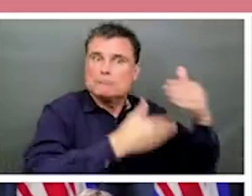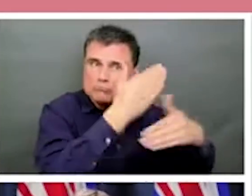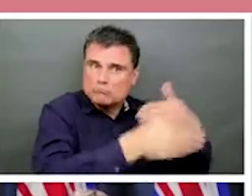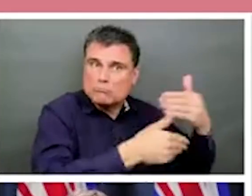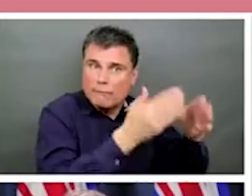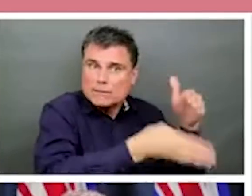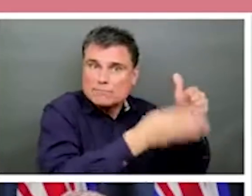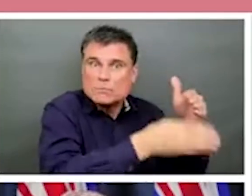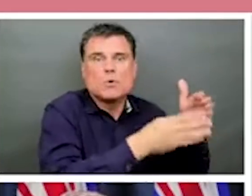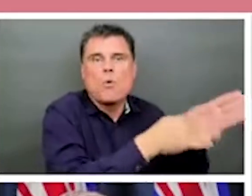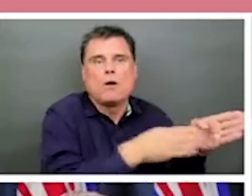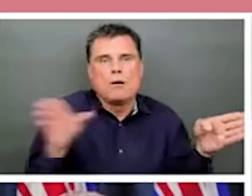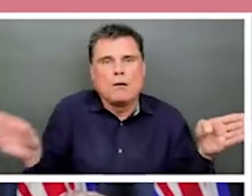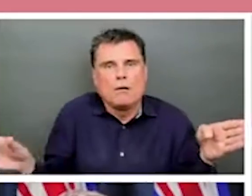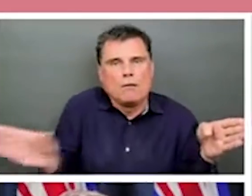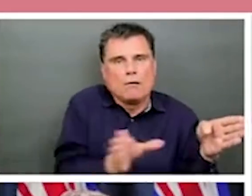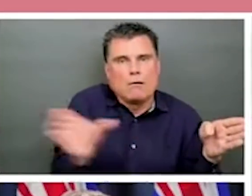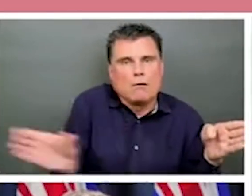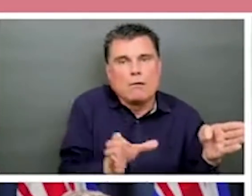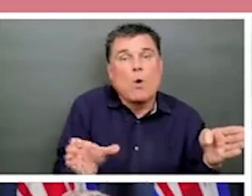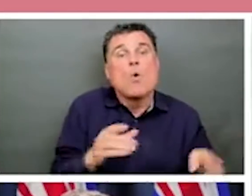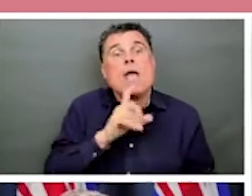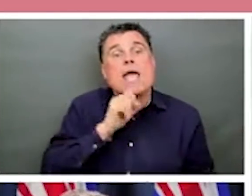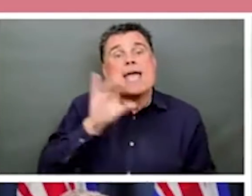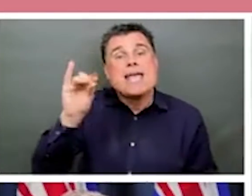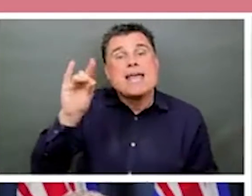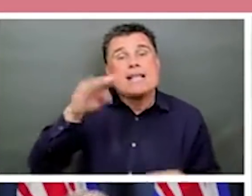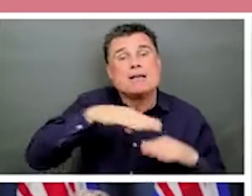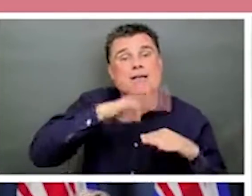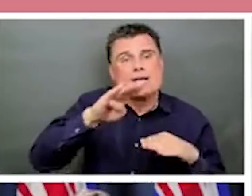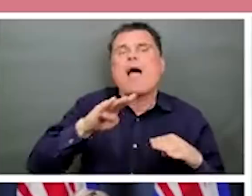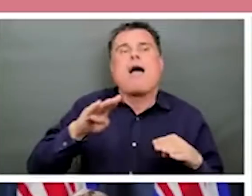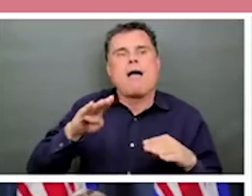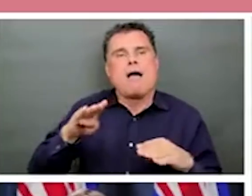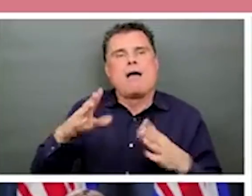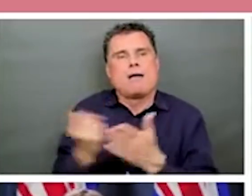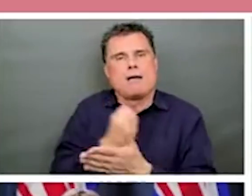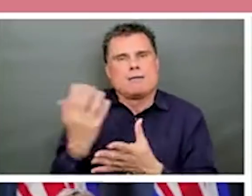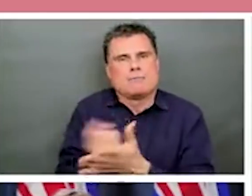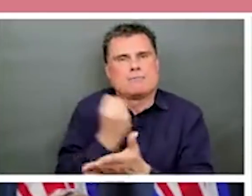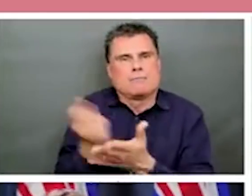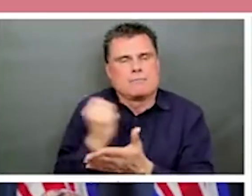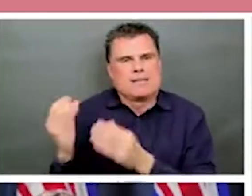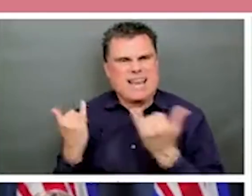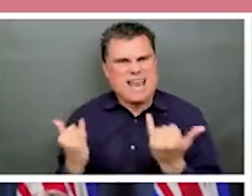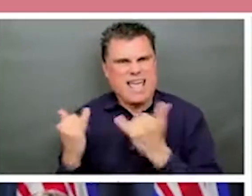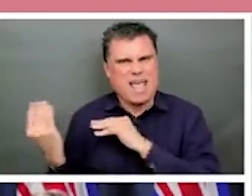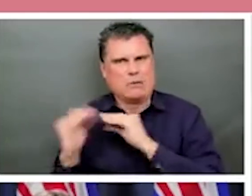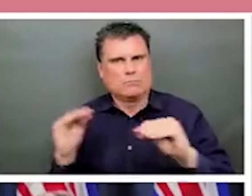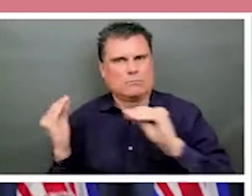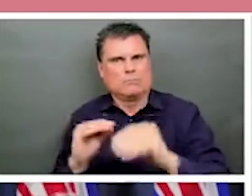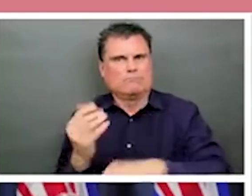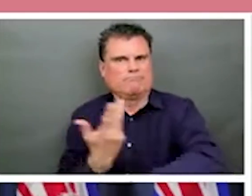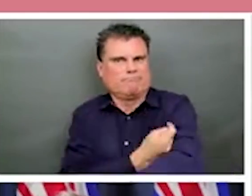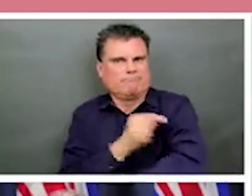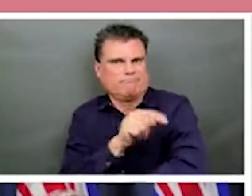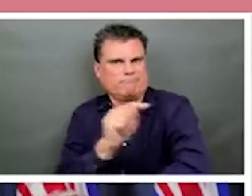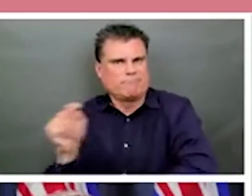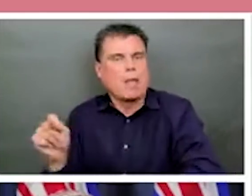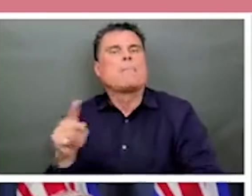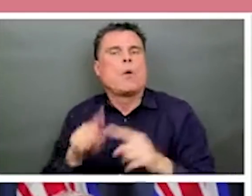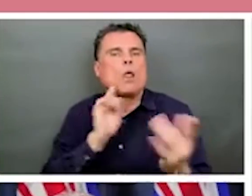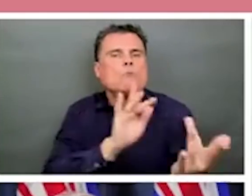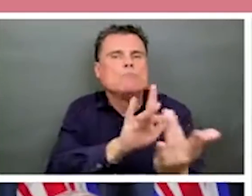that were set up for the over 80s, and we will be welcoming and basically going out to the public to tell